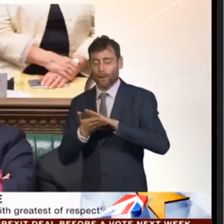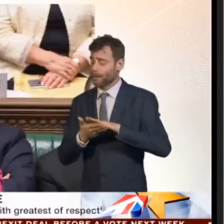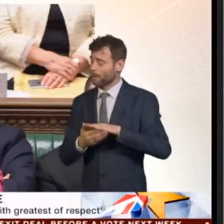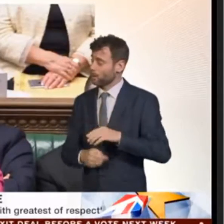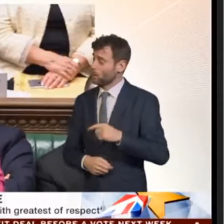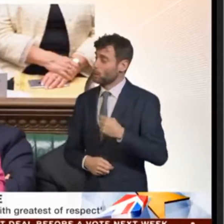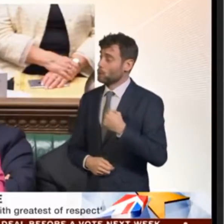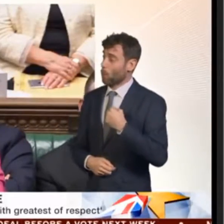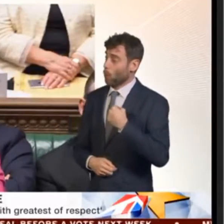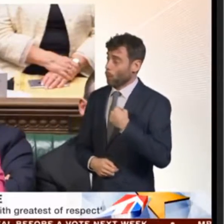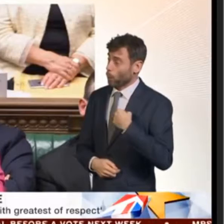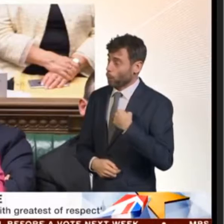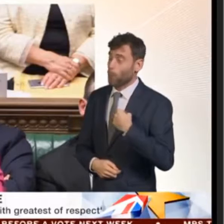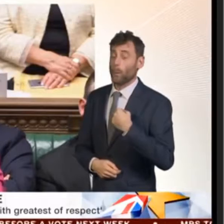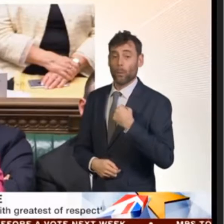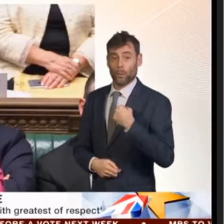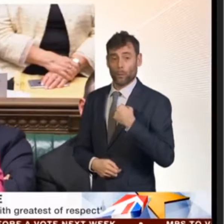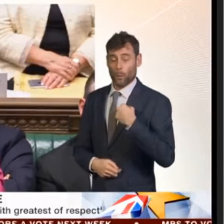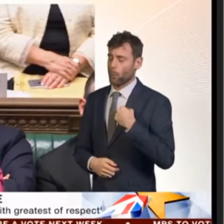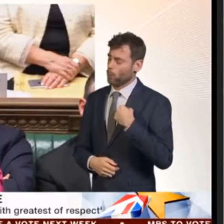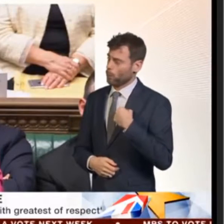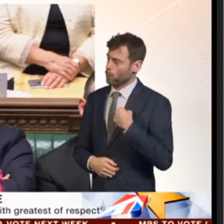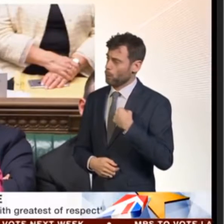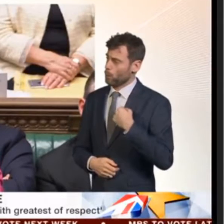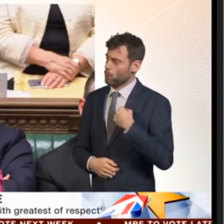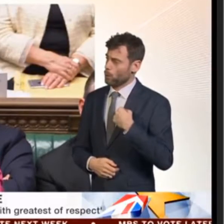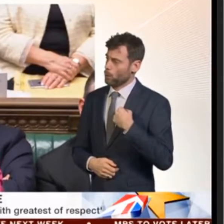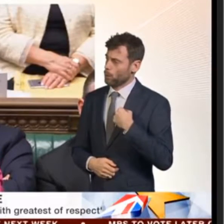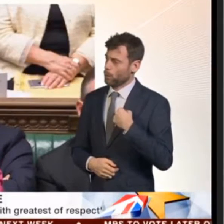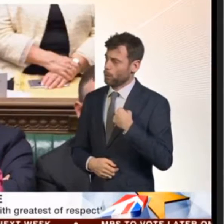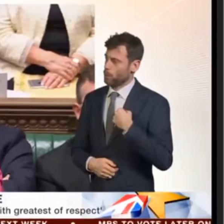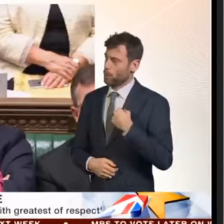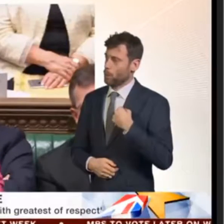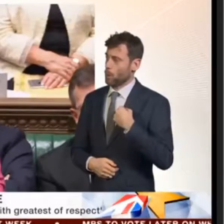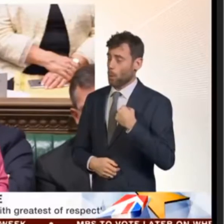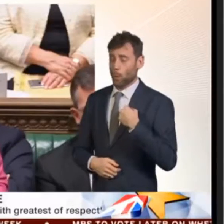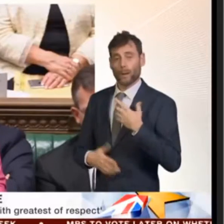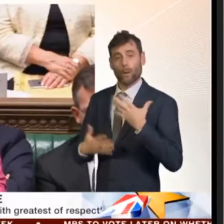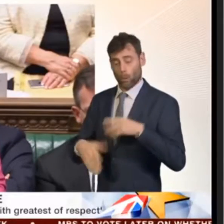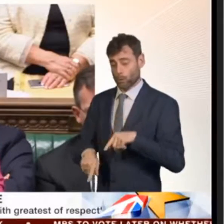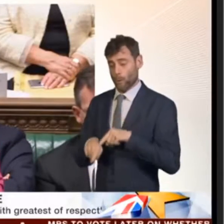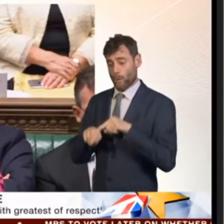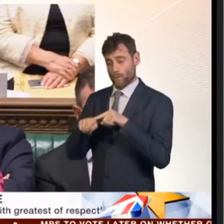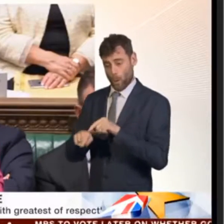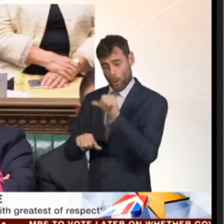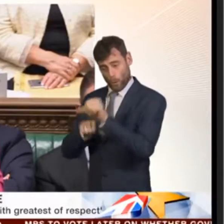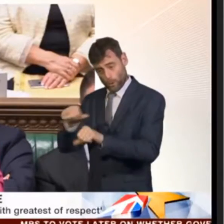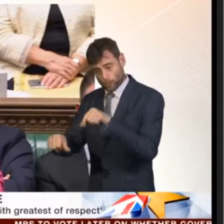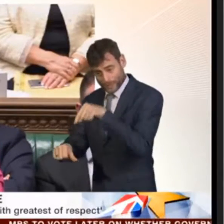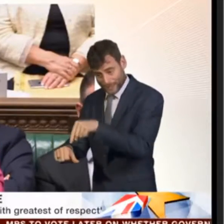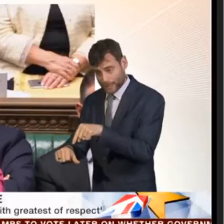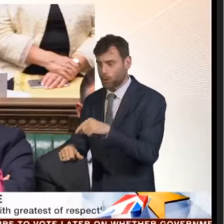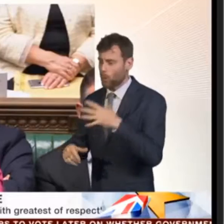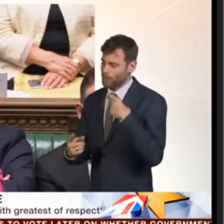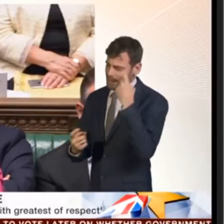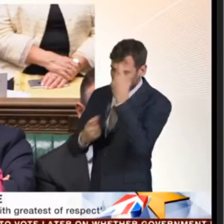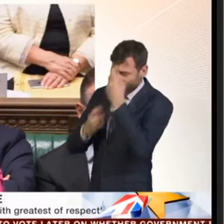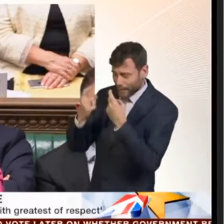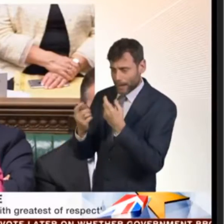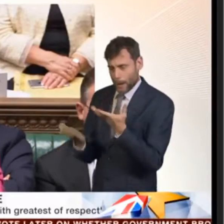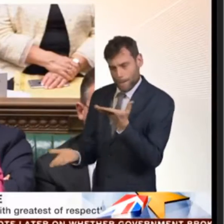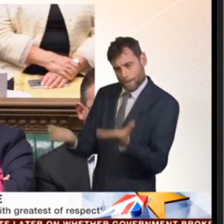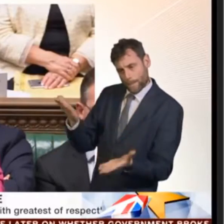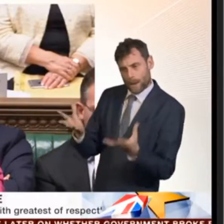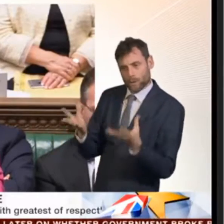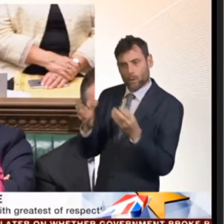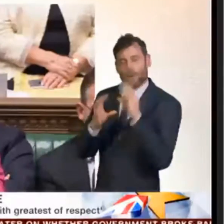to consider the more general scope of the motion for the humble address procedure, in particular as regards confidential